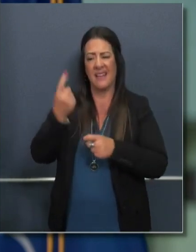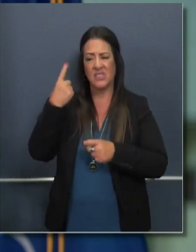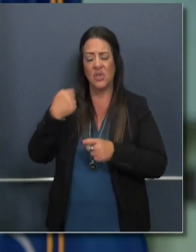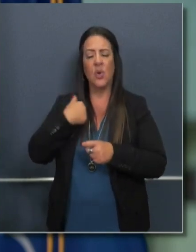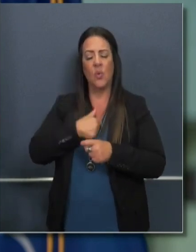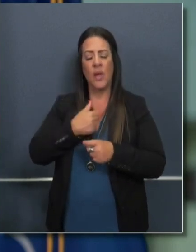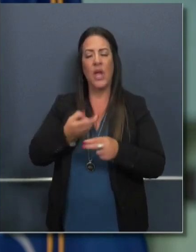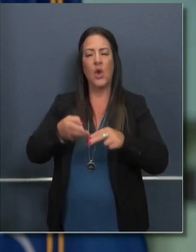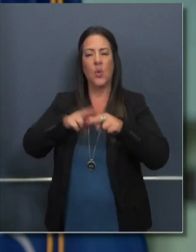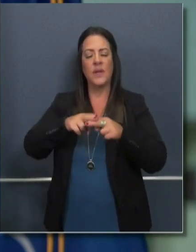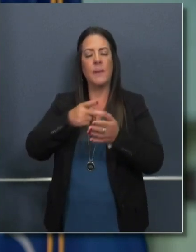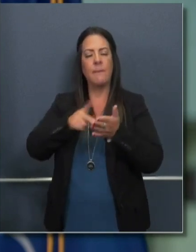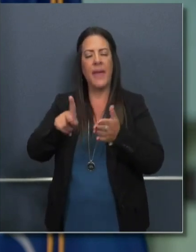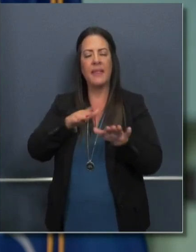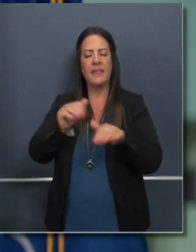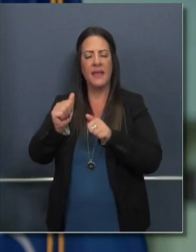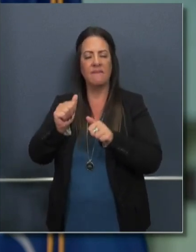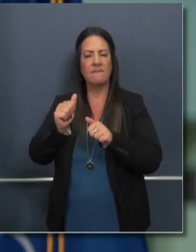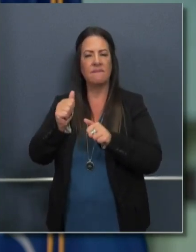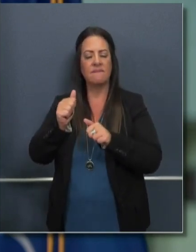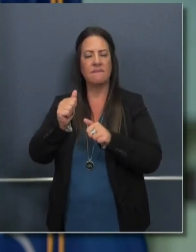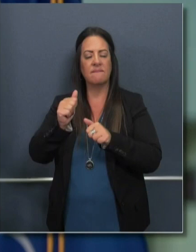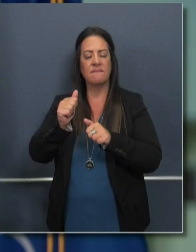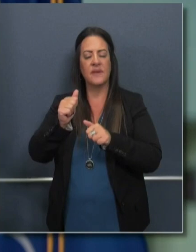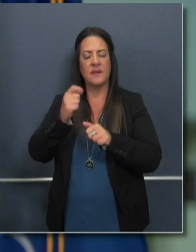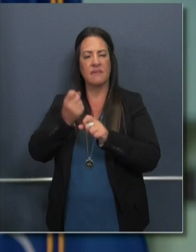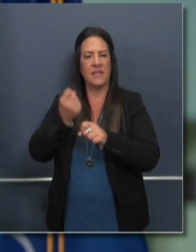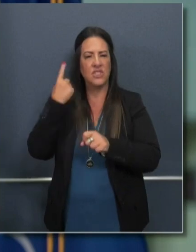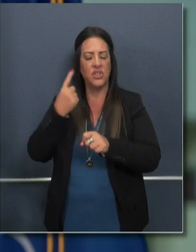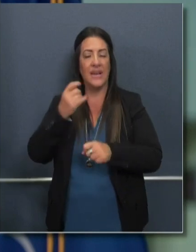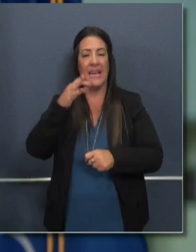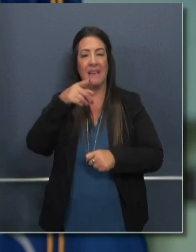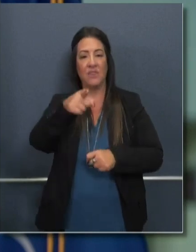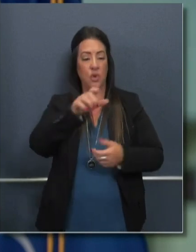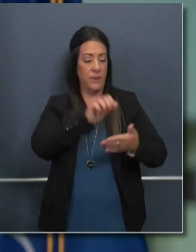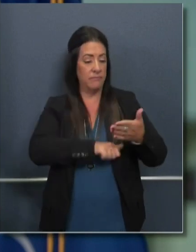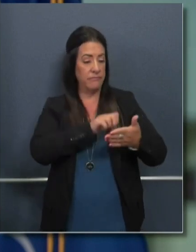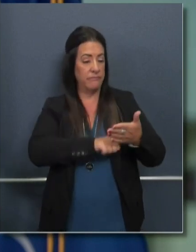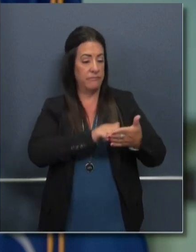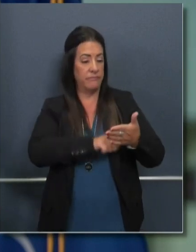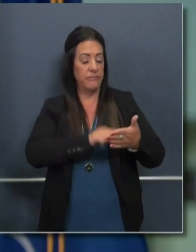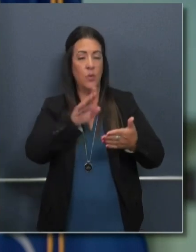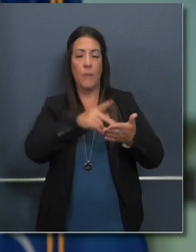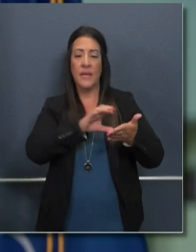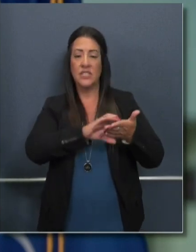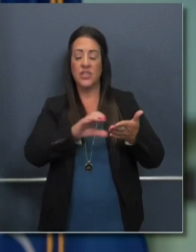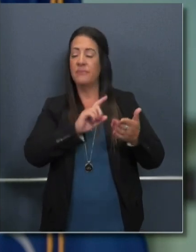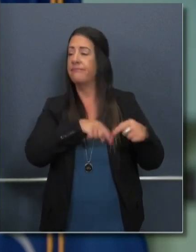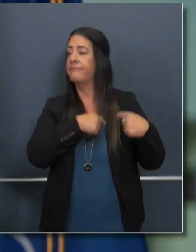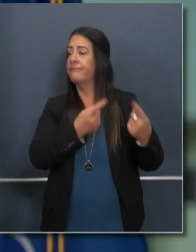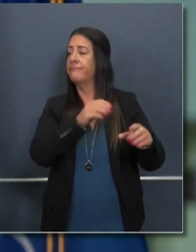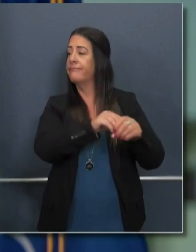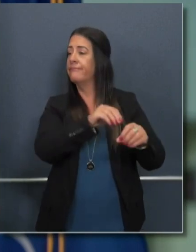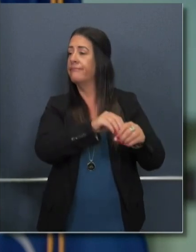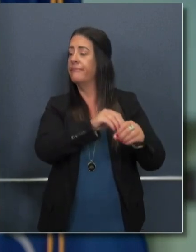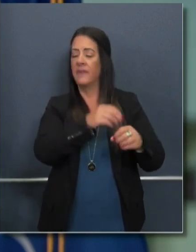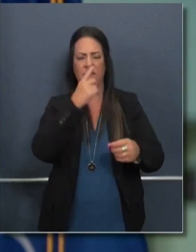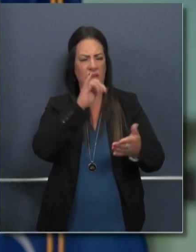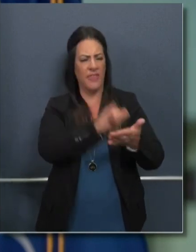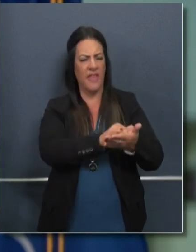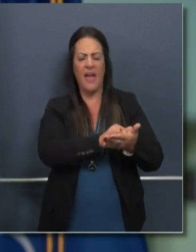this does is say, well, if you're paying into the system, you can't be fired if you